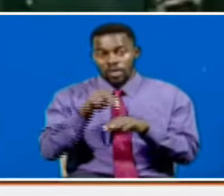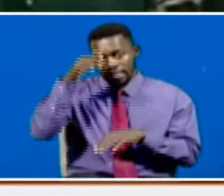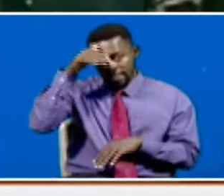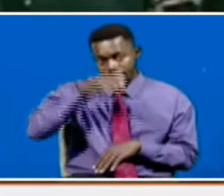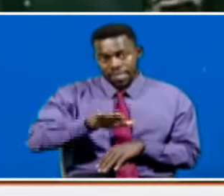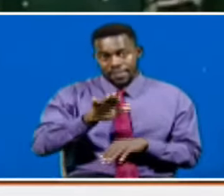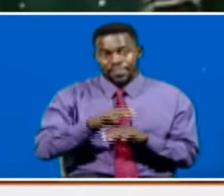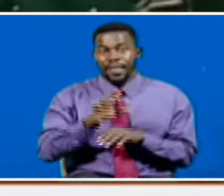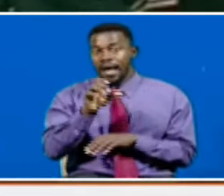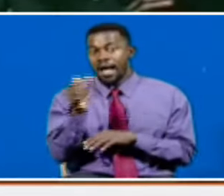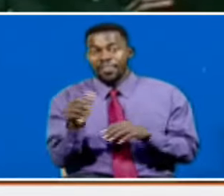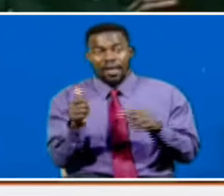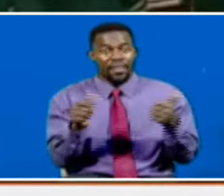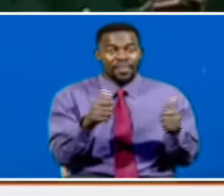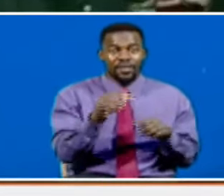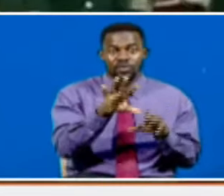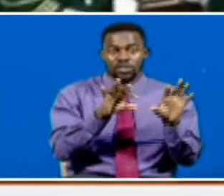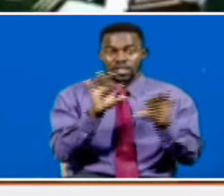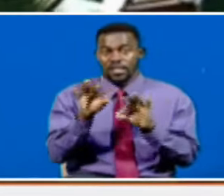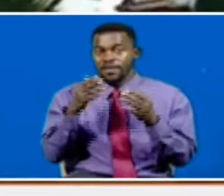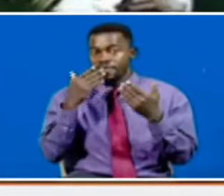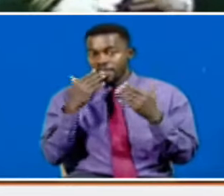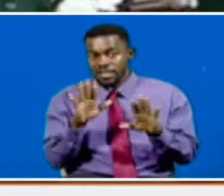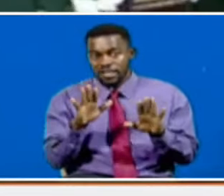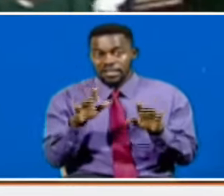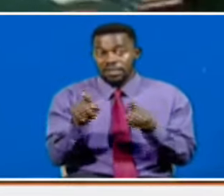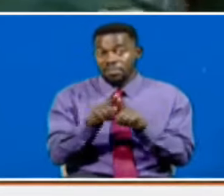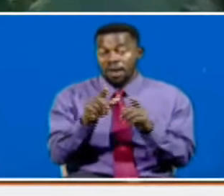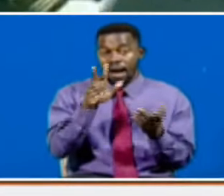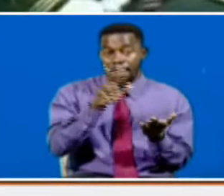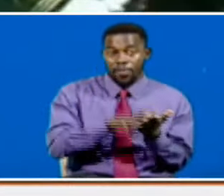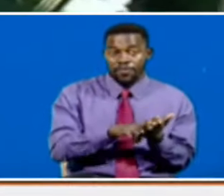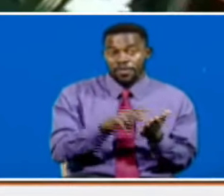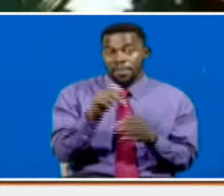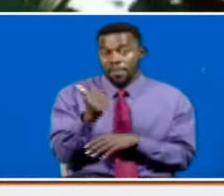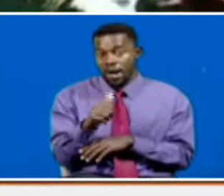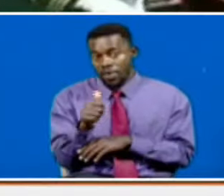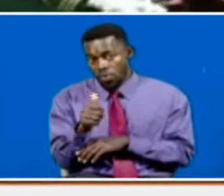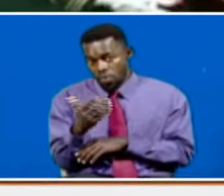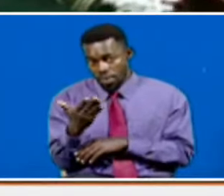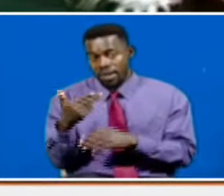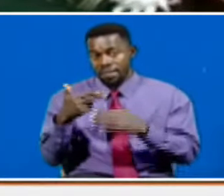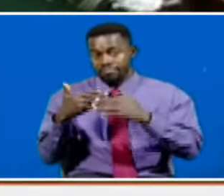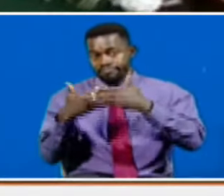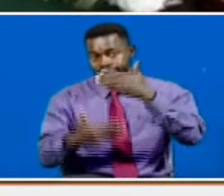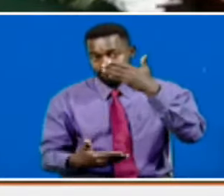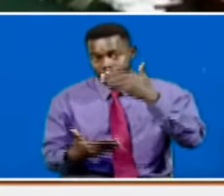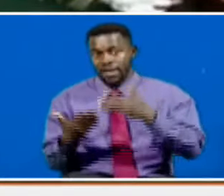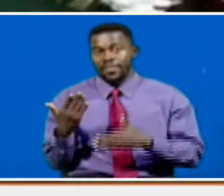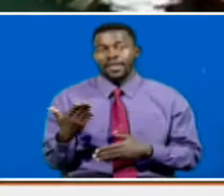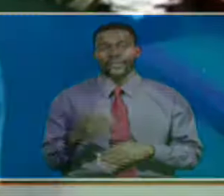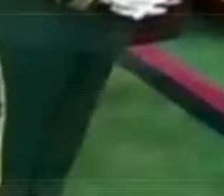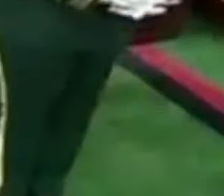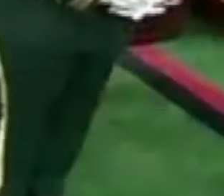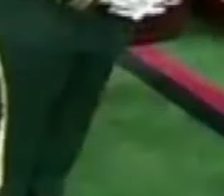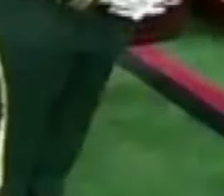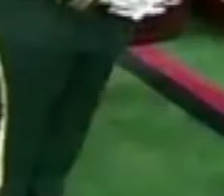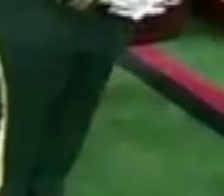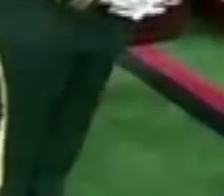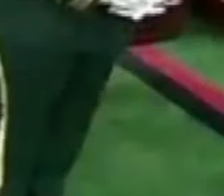Other nominees await House approval after the committee approved them. Daniel Karaoke, KTN News.